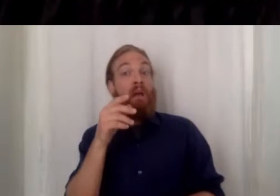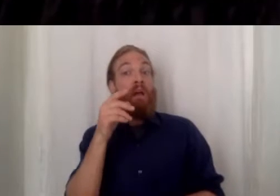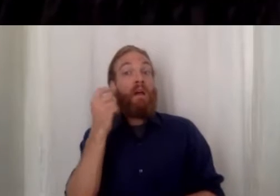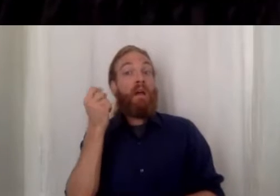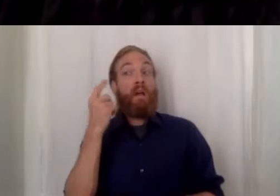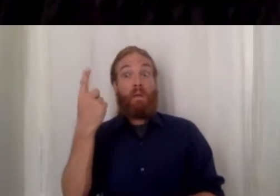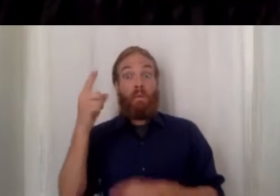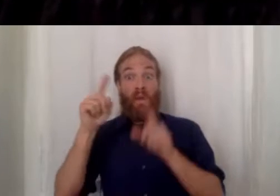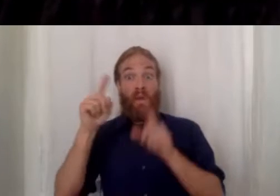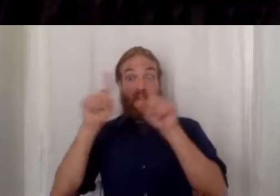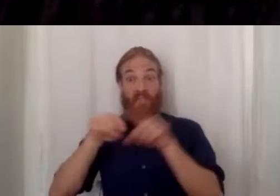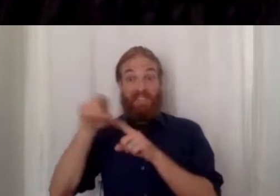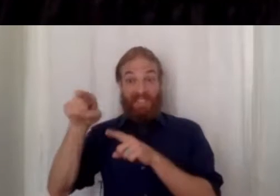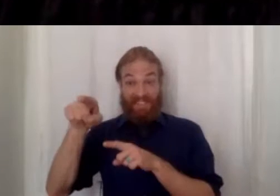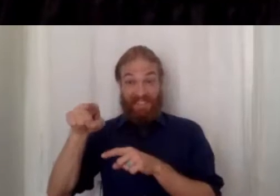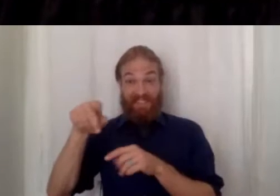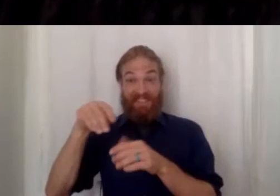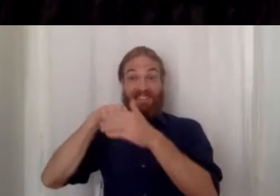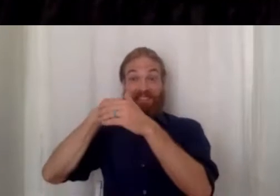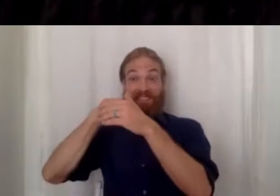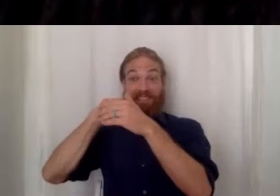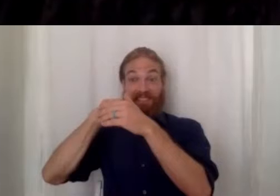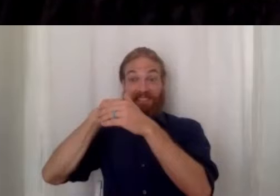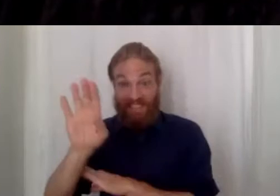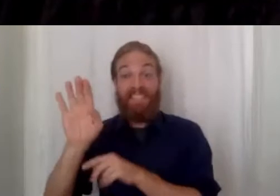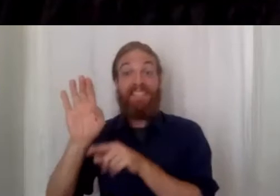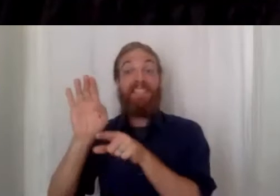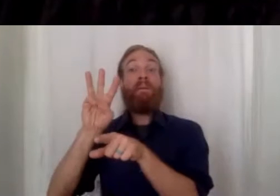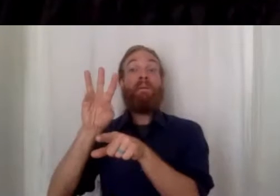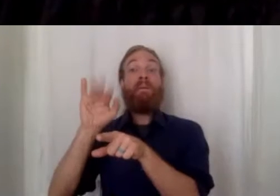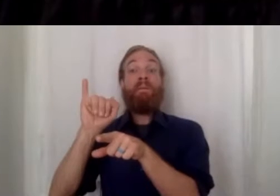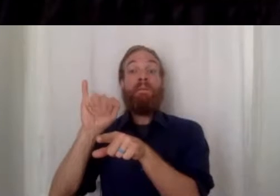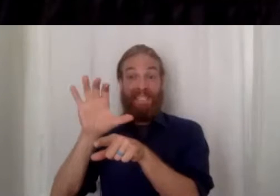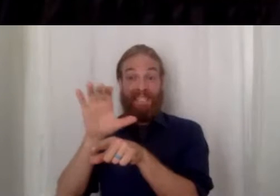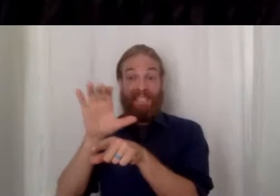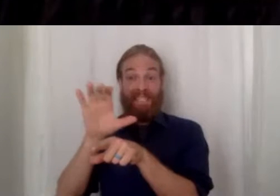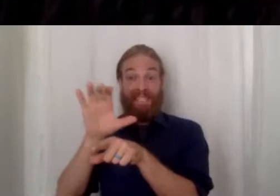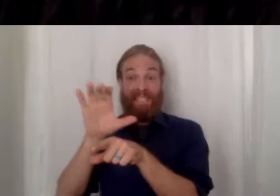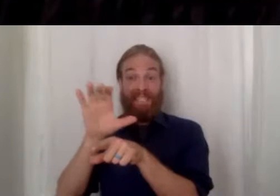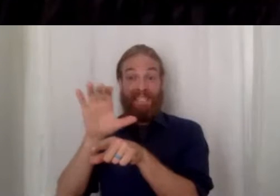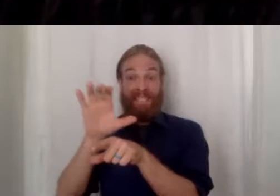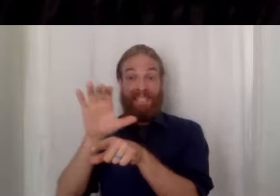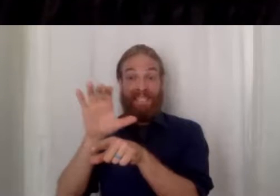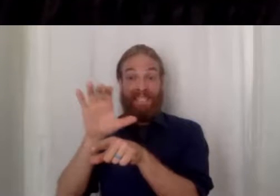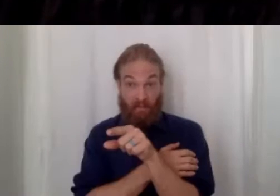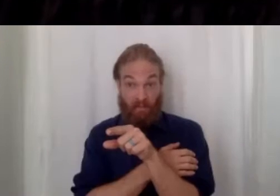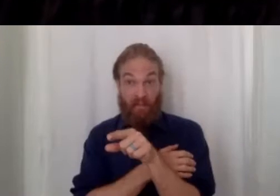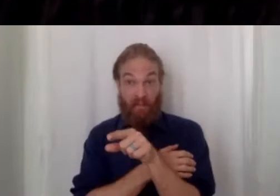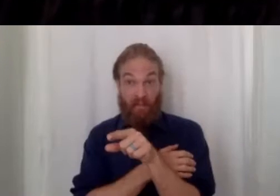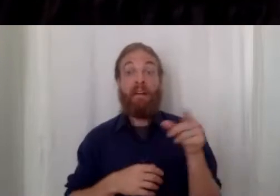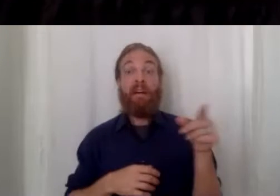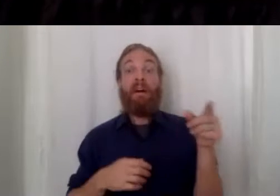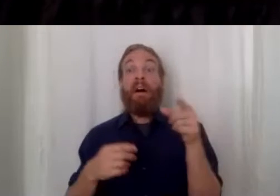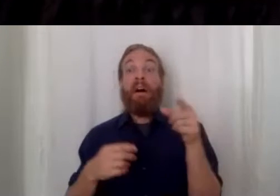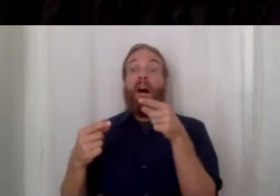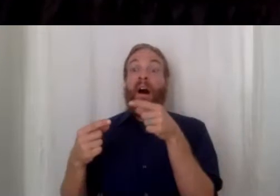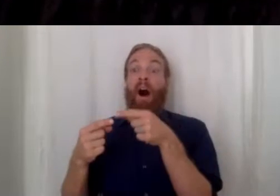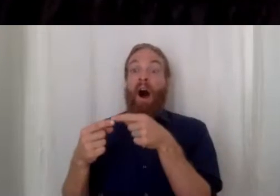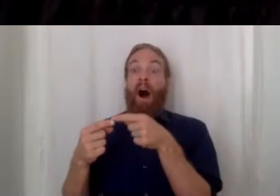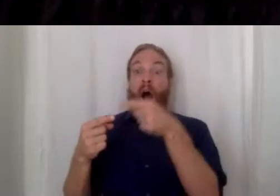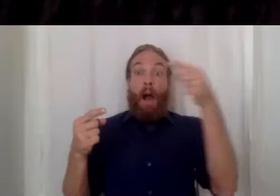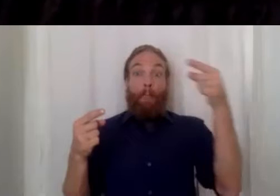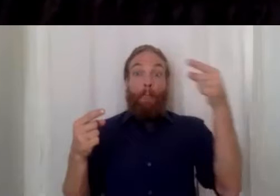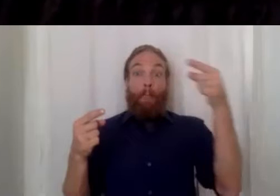the other side will be the space for the City of Fountain, which they have a behavioral health